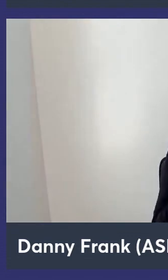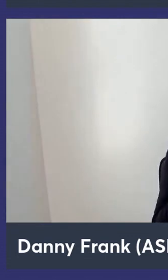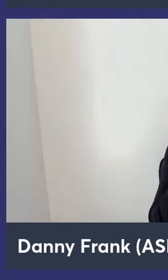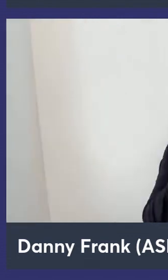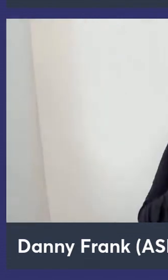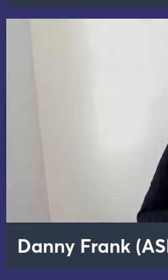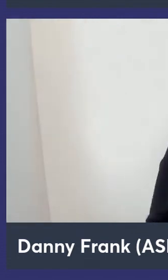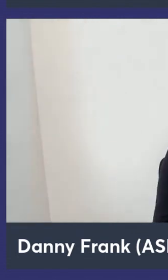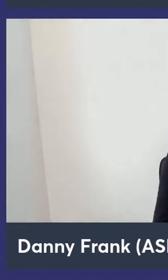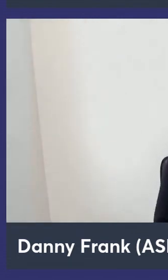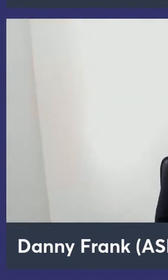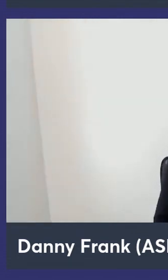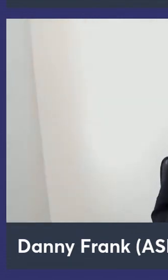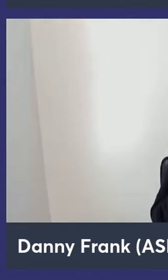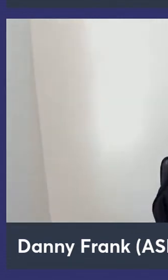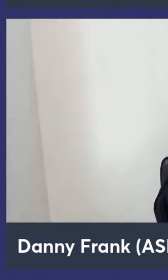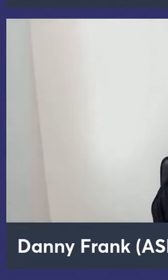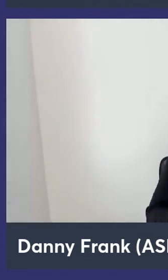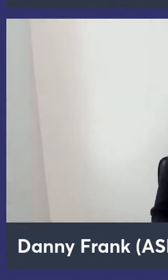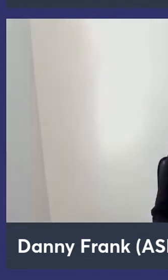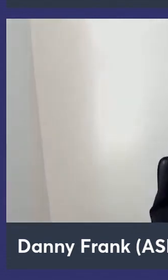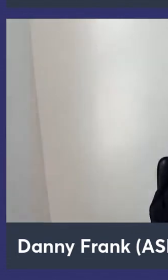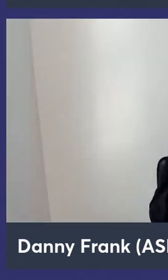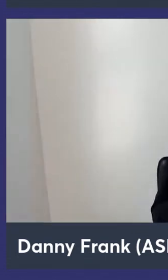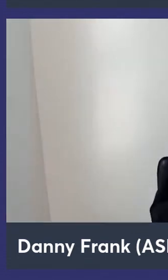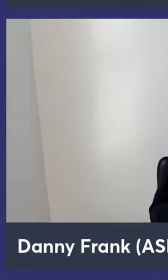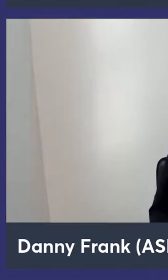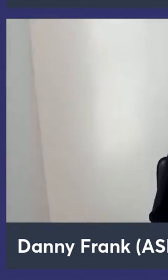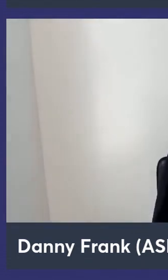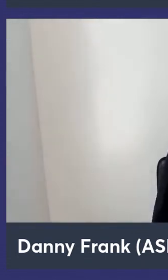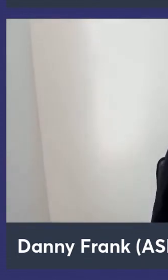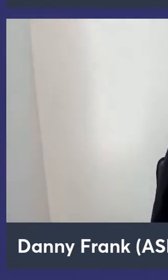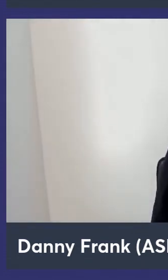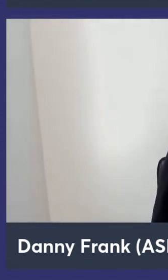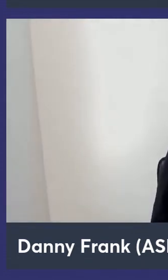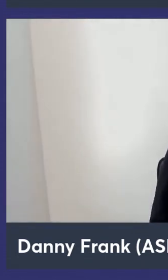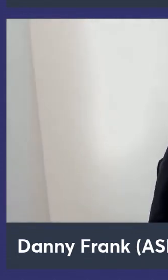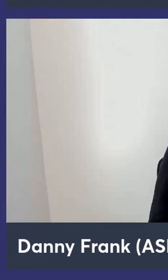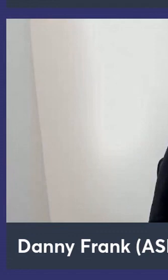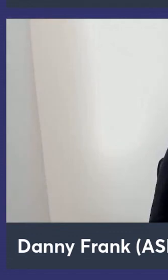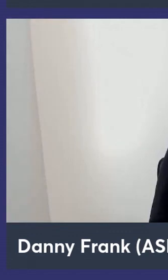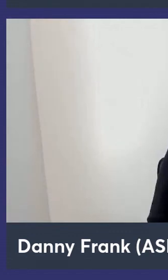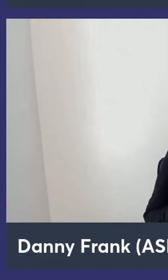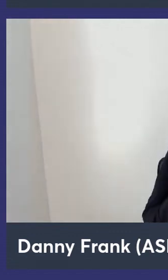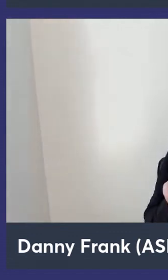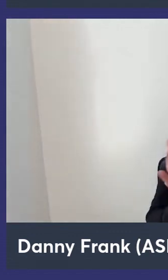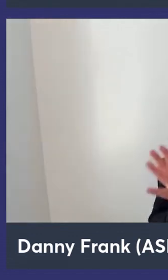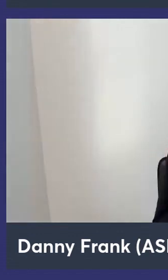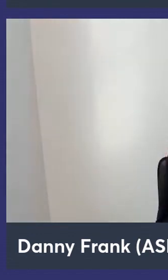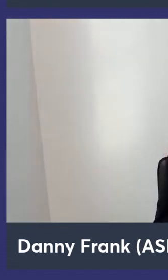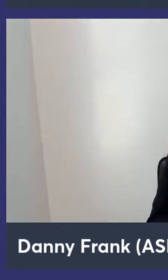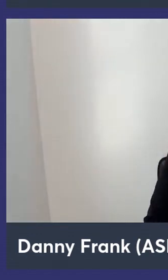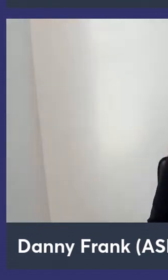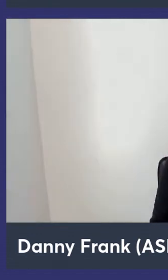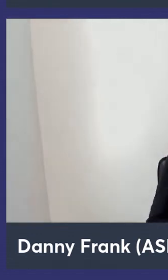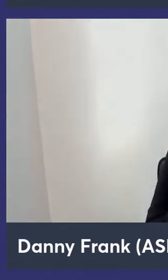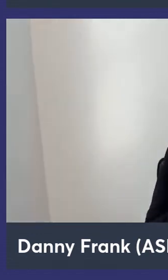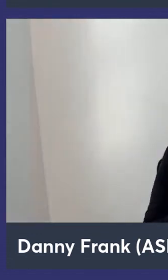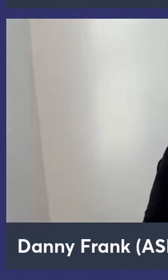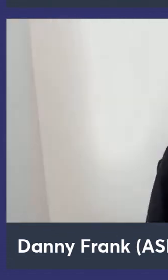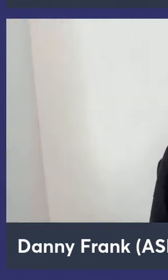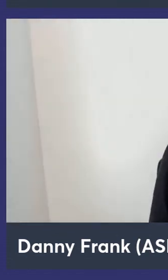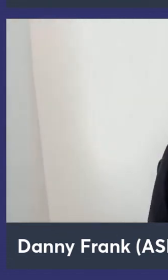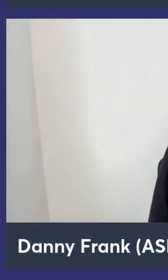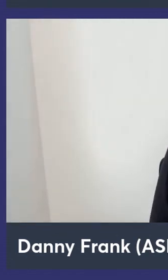Thank you very much for joining us on stream today, Kelvin, and look forward to chatting with you in the future. Next time we have another